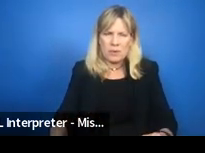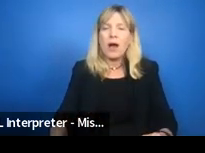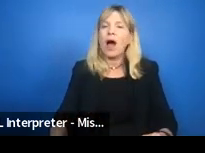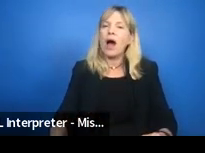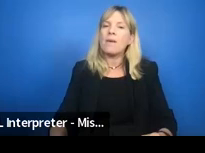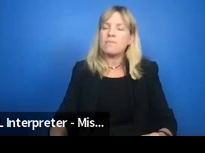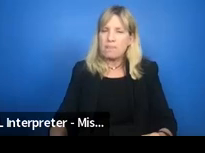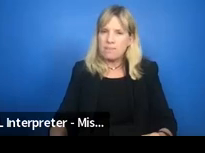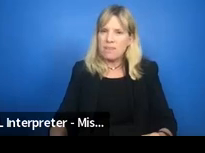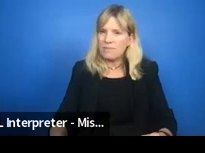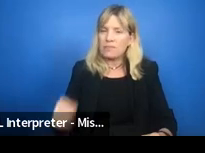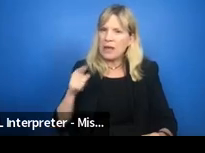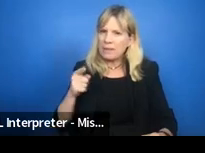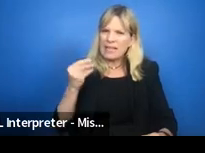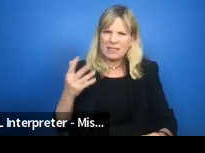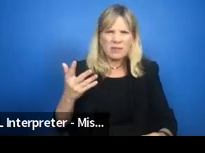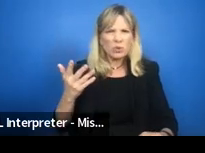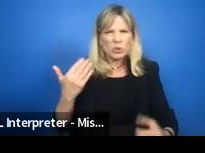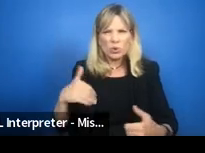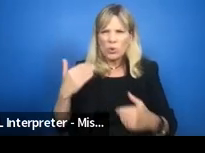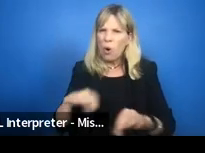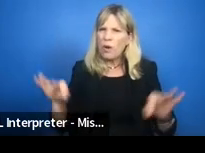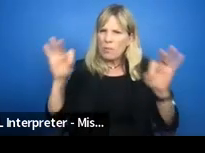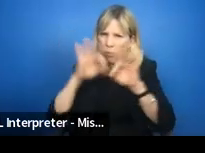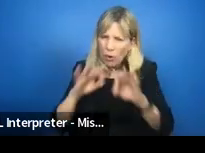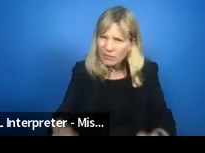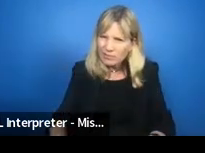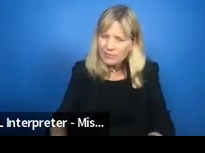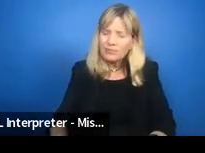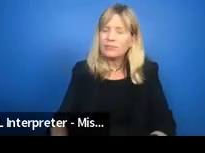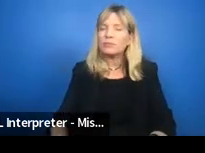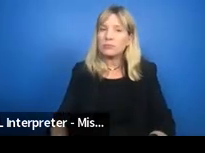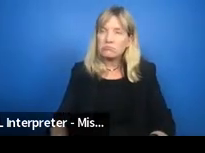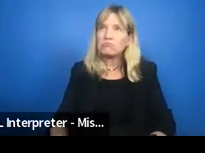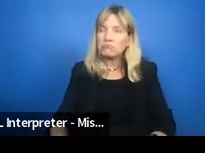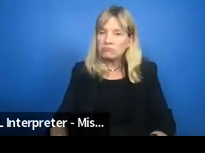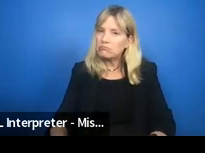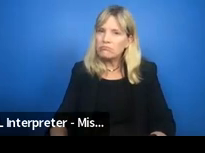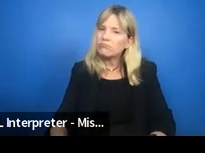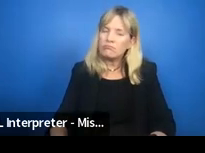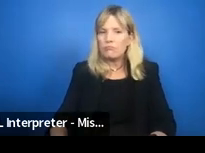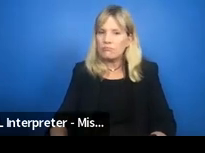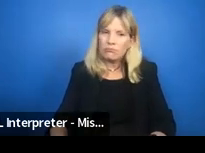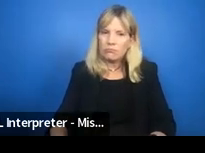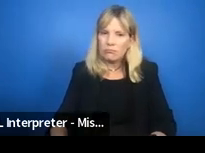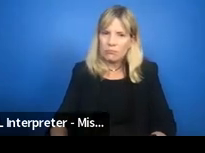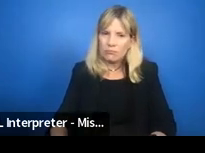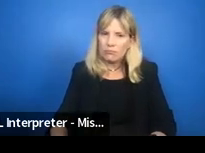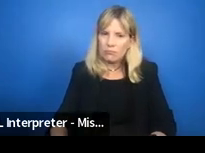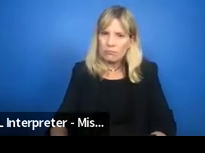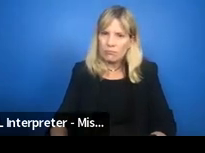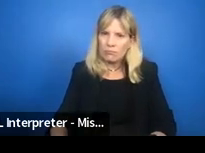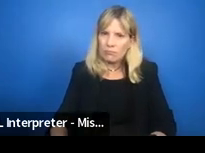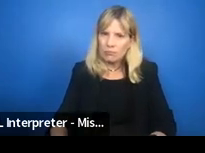find this information super important, and I just see there were